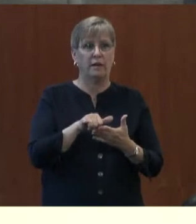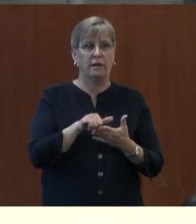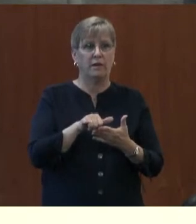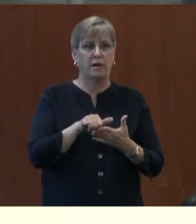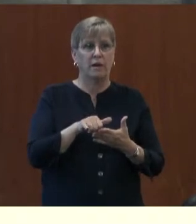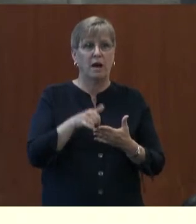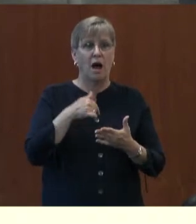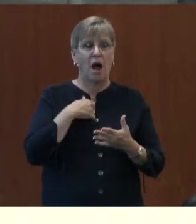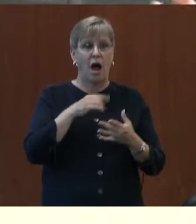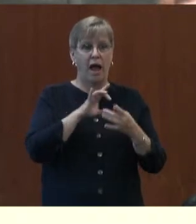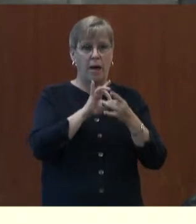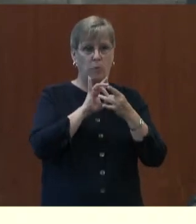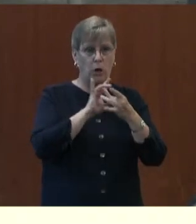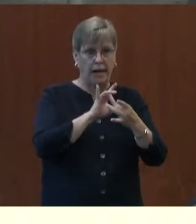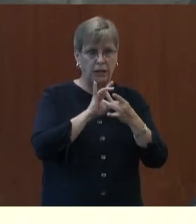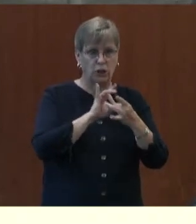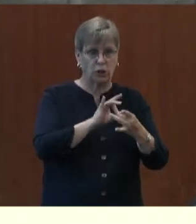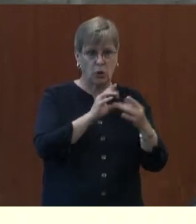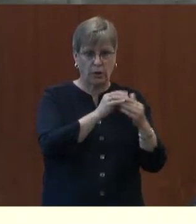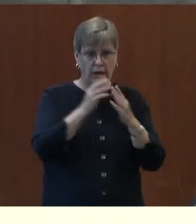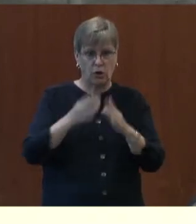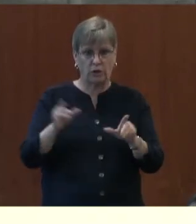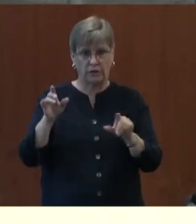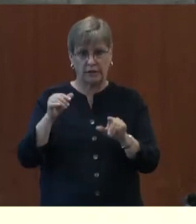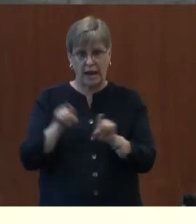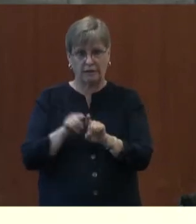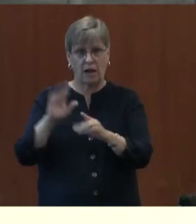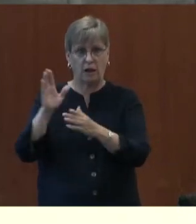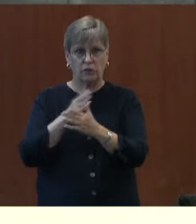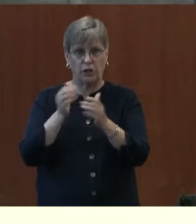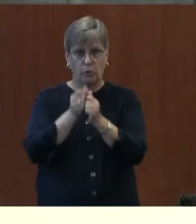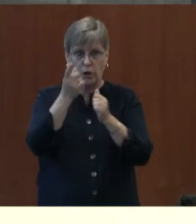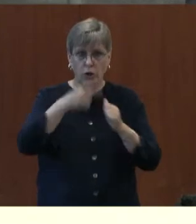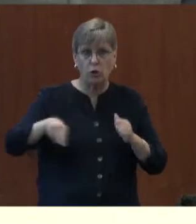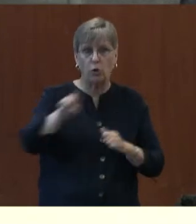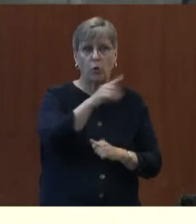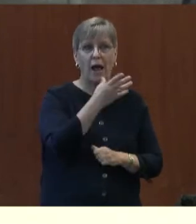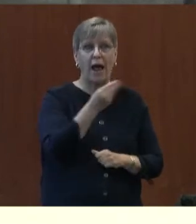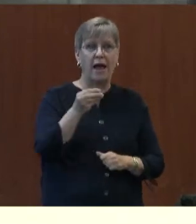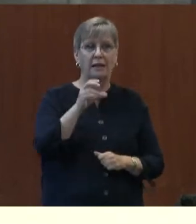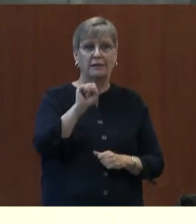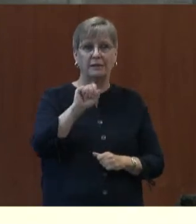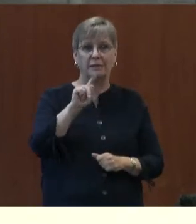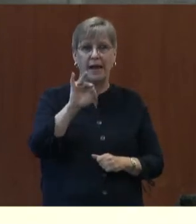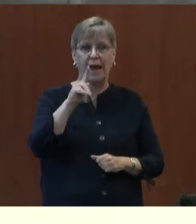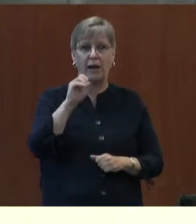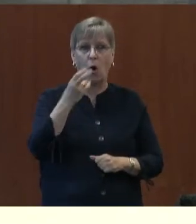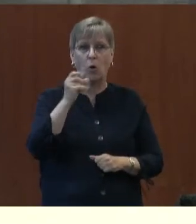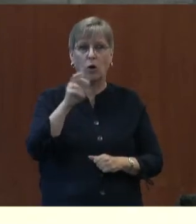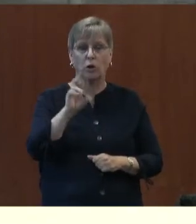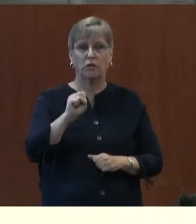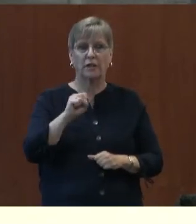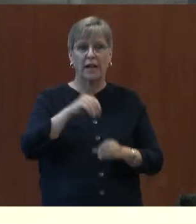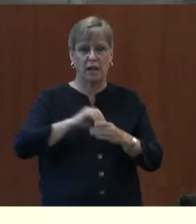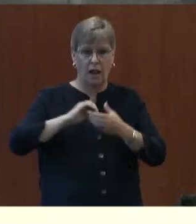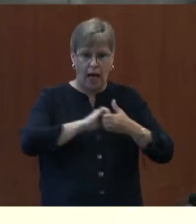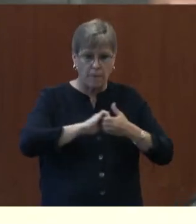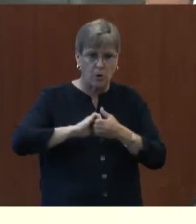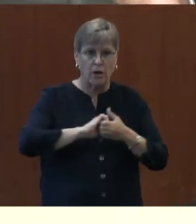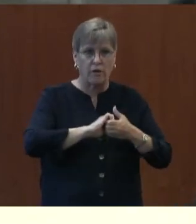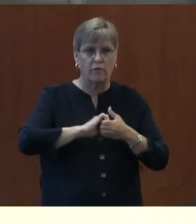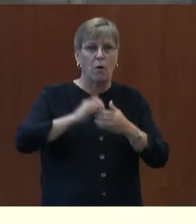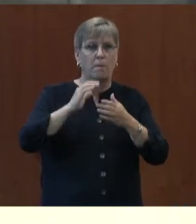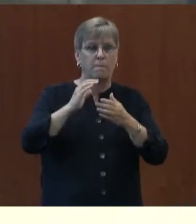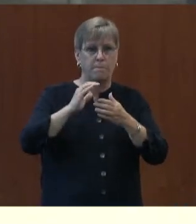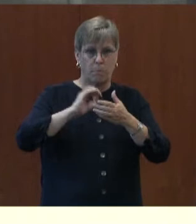a relational leader, as I share with you and stakeholders. I believe in a collaborative partnership